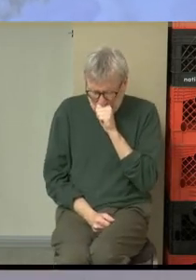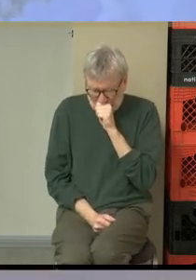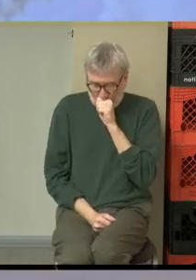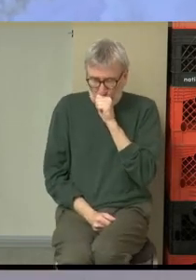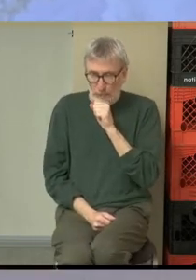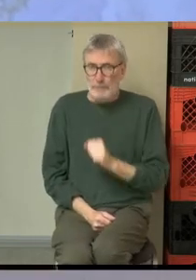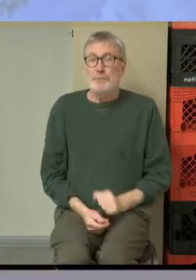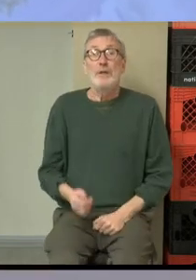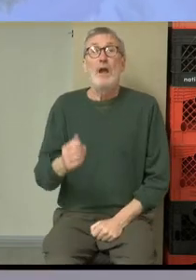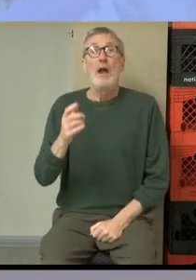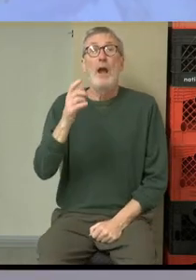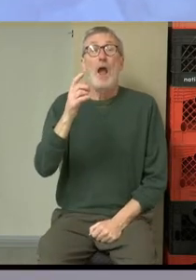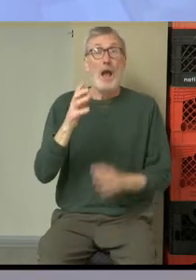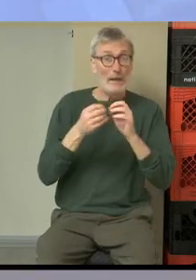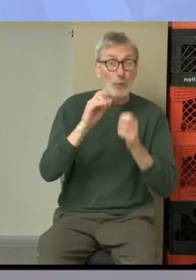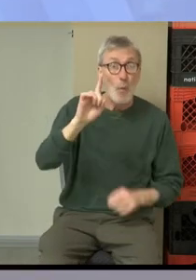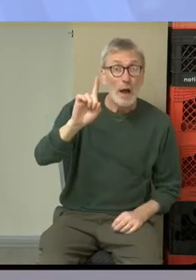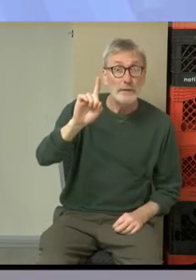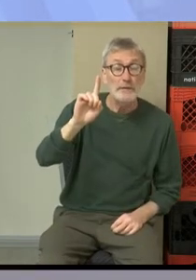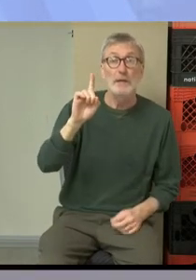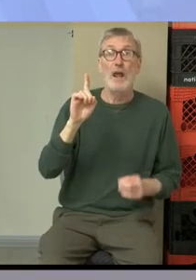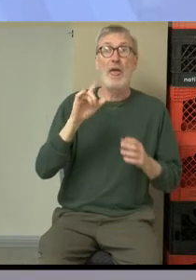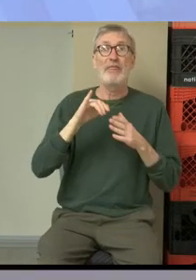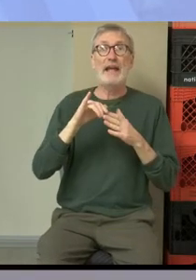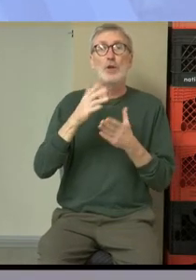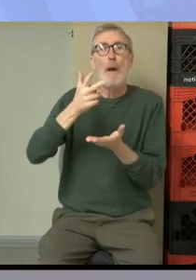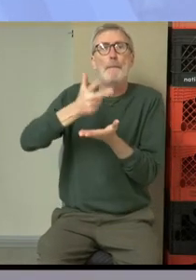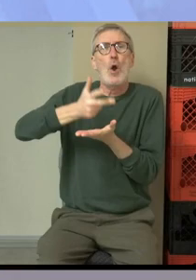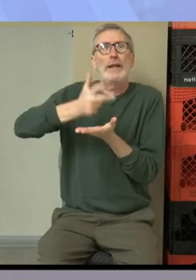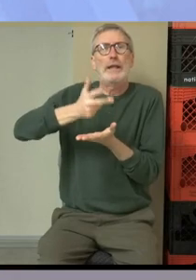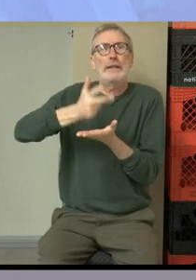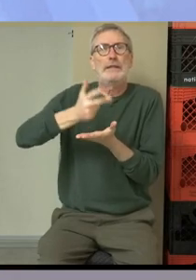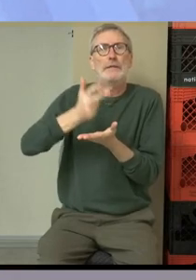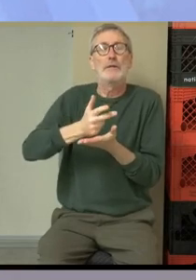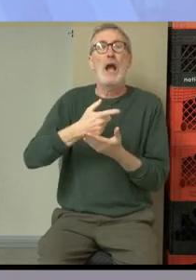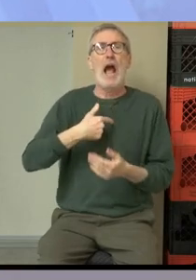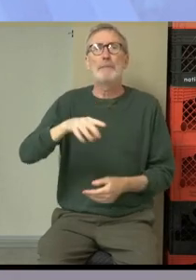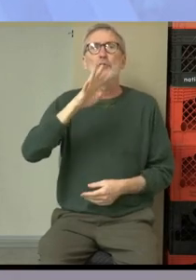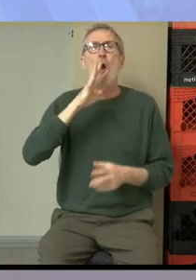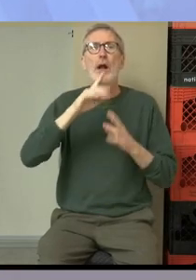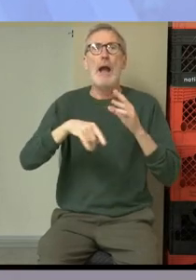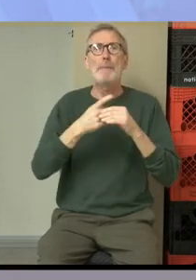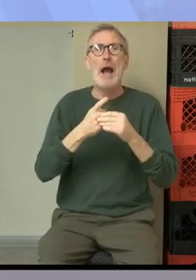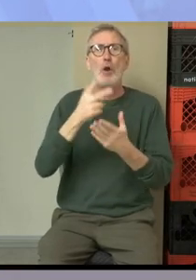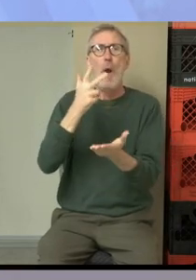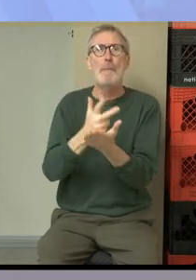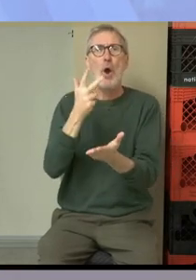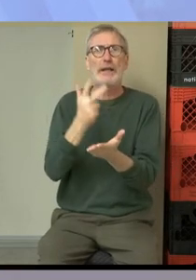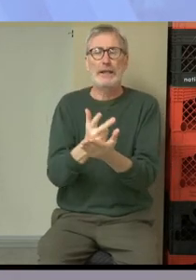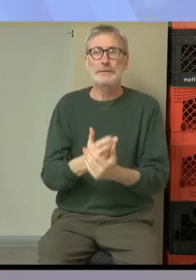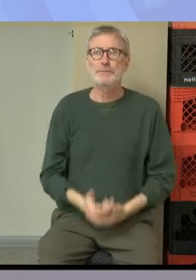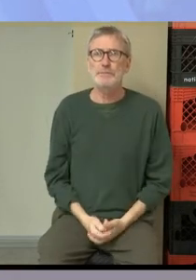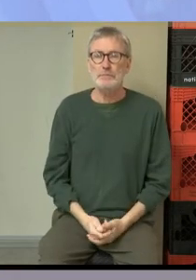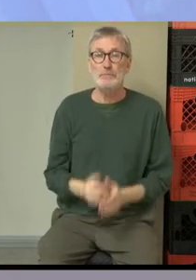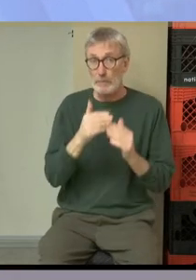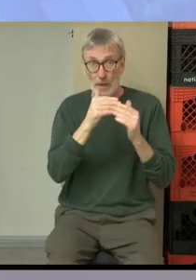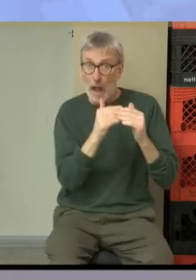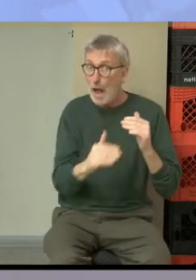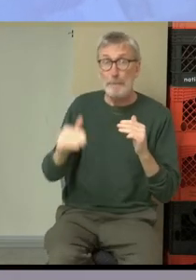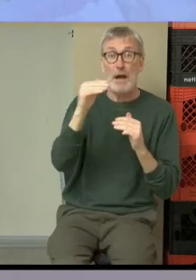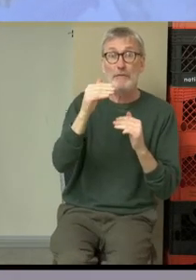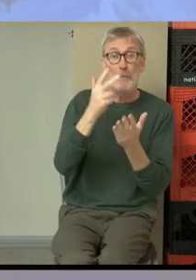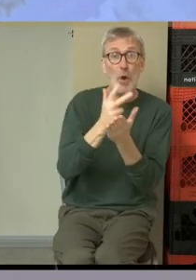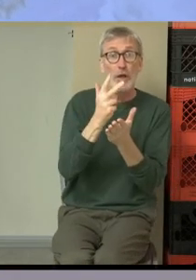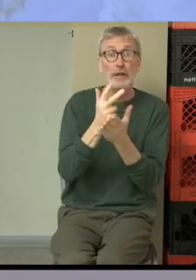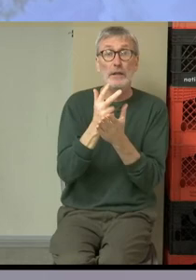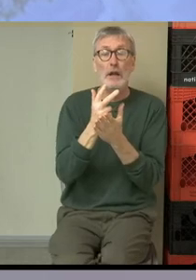So right here is number one. That's the parking area that I was referencing when we first started. Above that is,